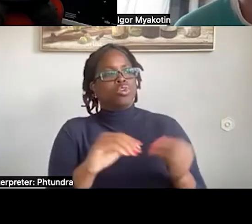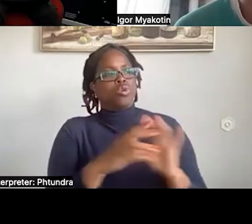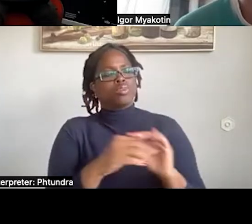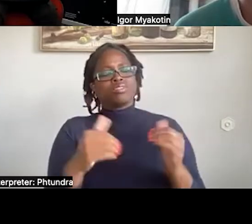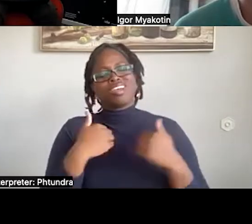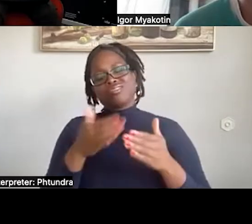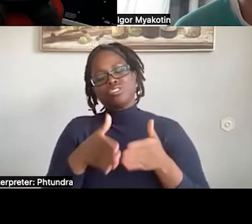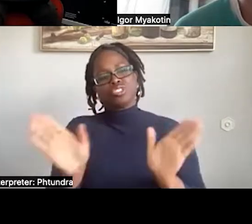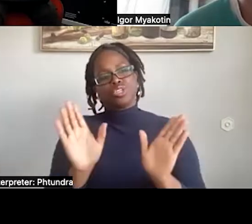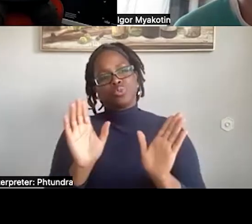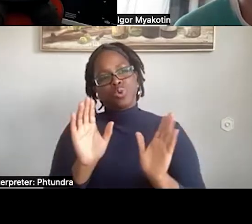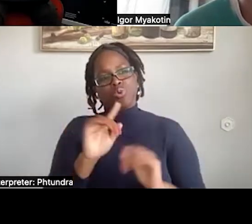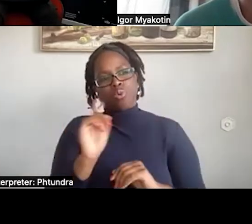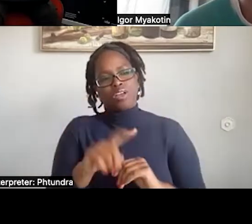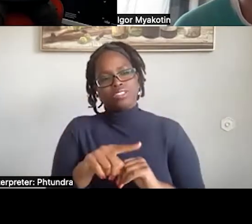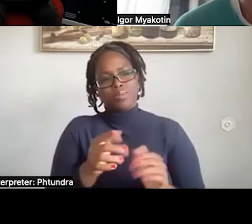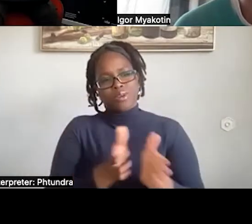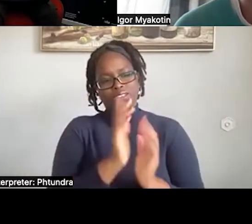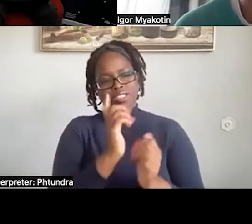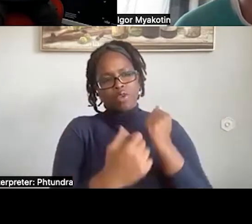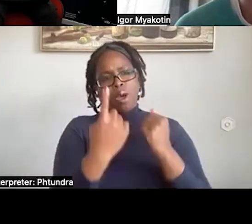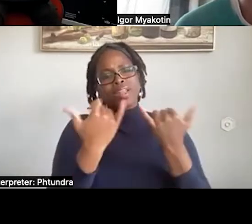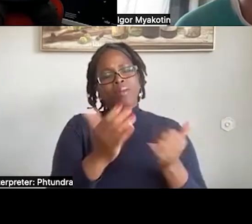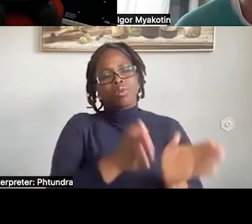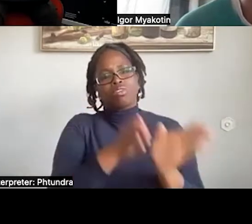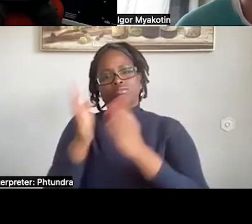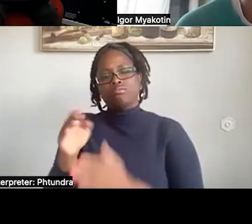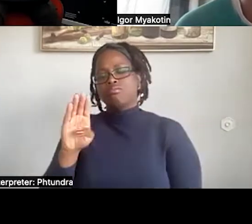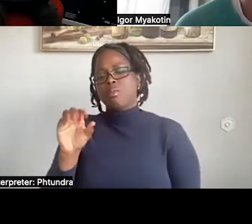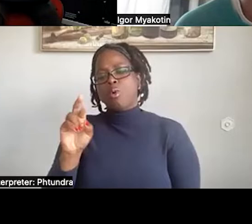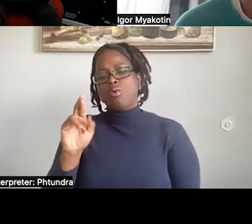to come back to everybody, but I'm going to move to Boris now.